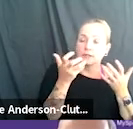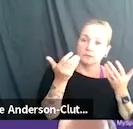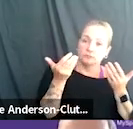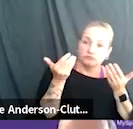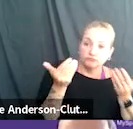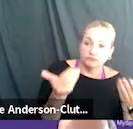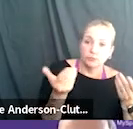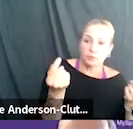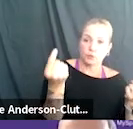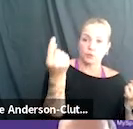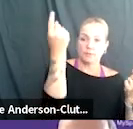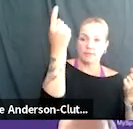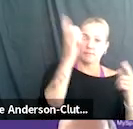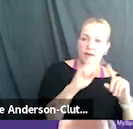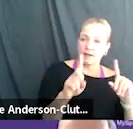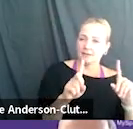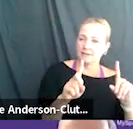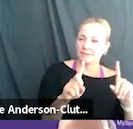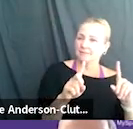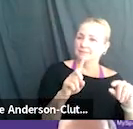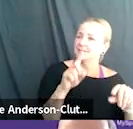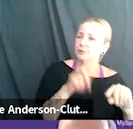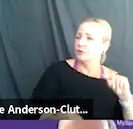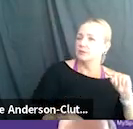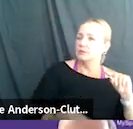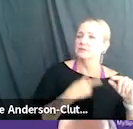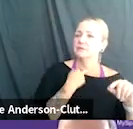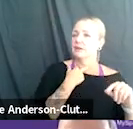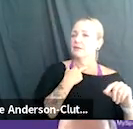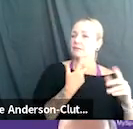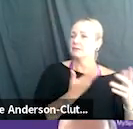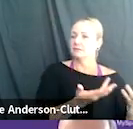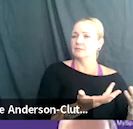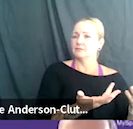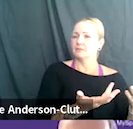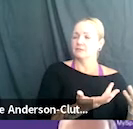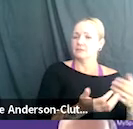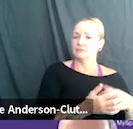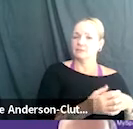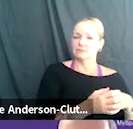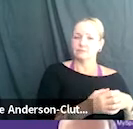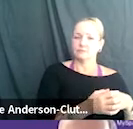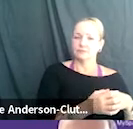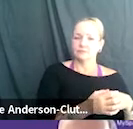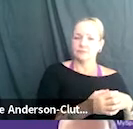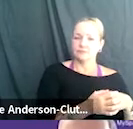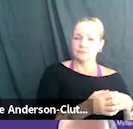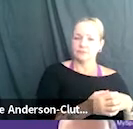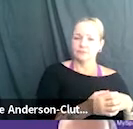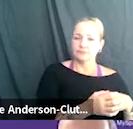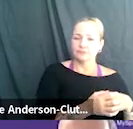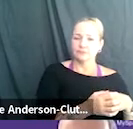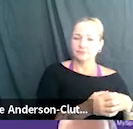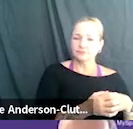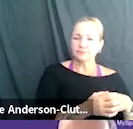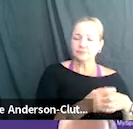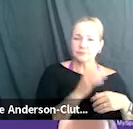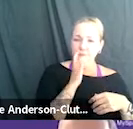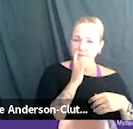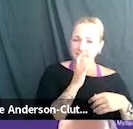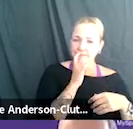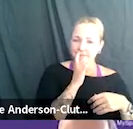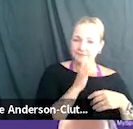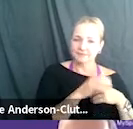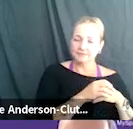slowness affecting movements and verbal responses as opposed to not doing it. And I don't know how you would distinguish the increased slowness from difficulty